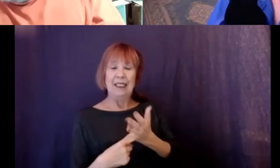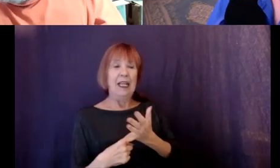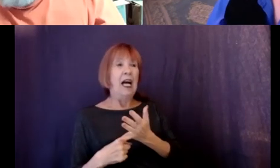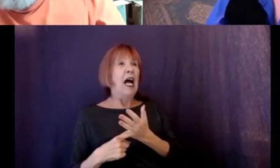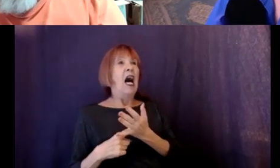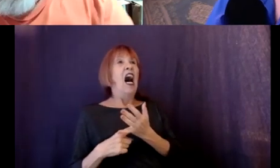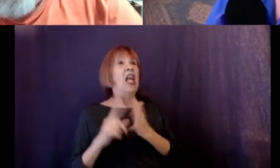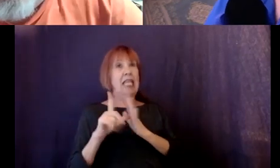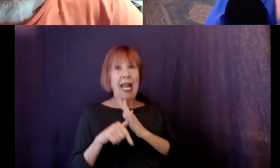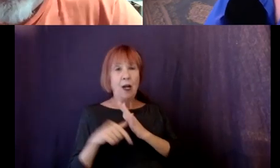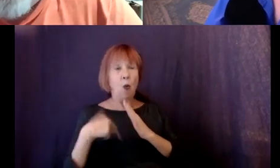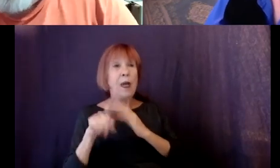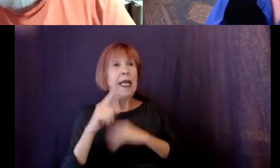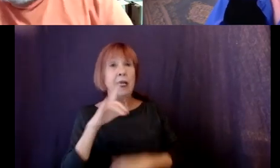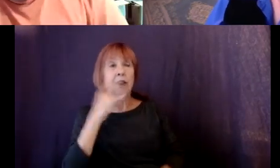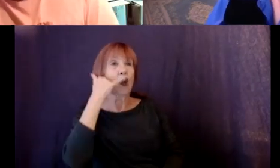really early on.